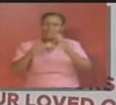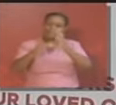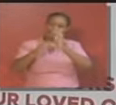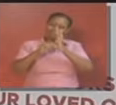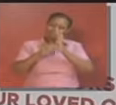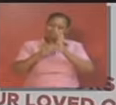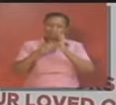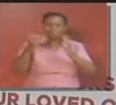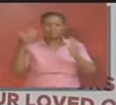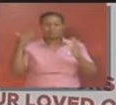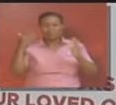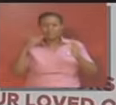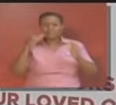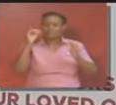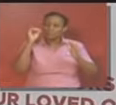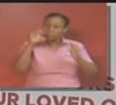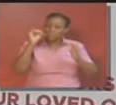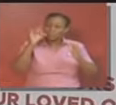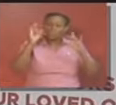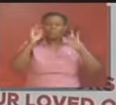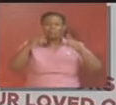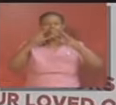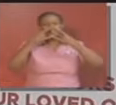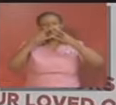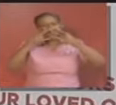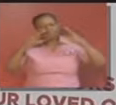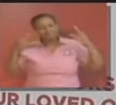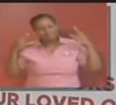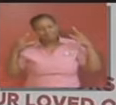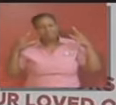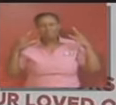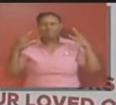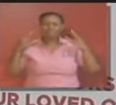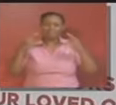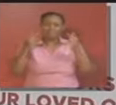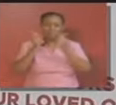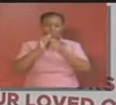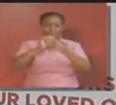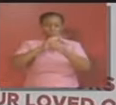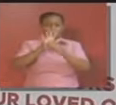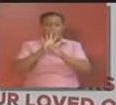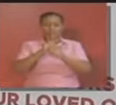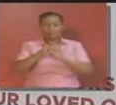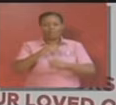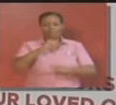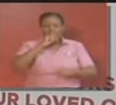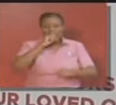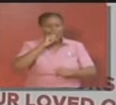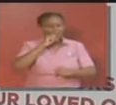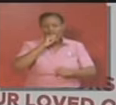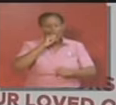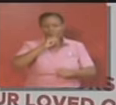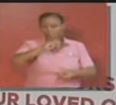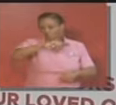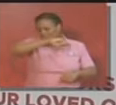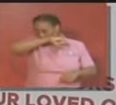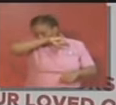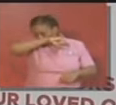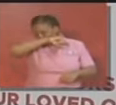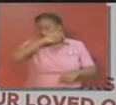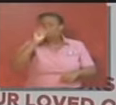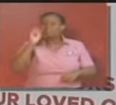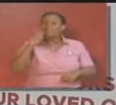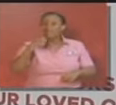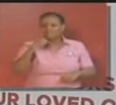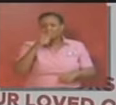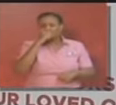they produce respiratory droplets or fluid from the lungs. When you cough, when you sneeze, but another one that we need to emphasize now is when you